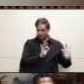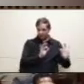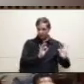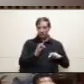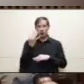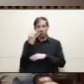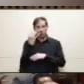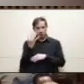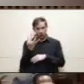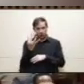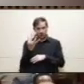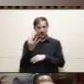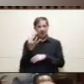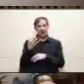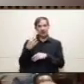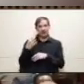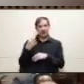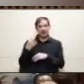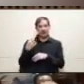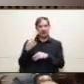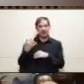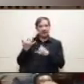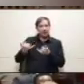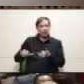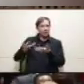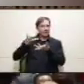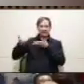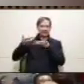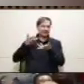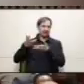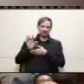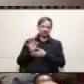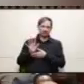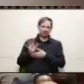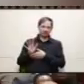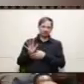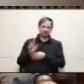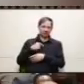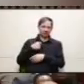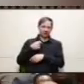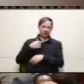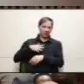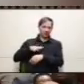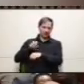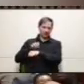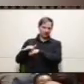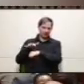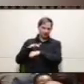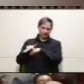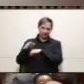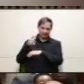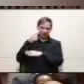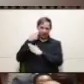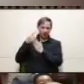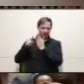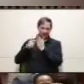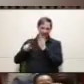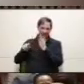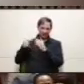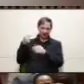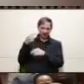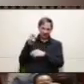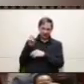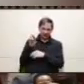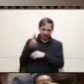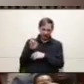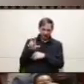3 that I would not want to discuss here, so that I don't influence Auditor General or I don't. Yes.